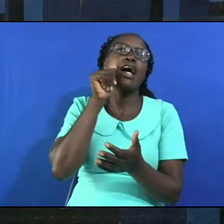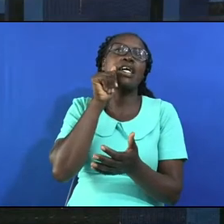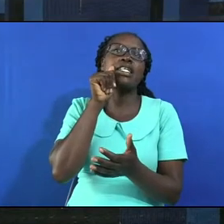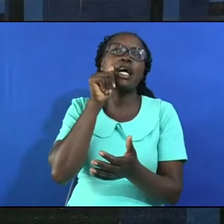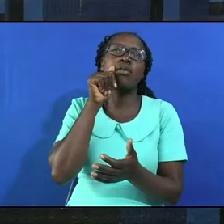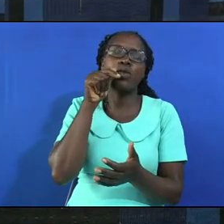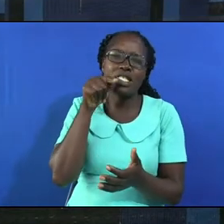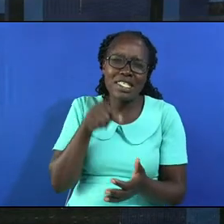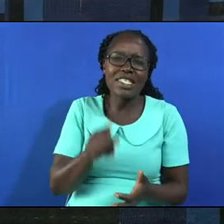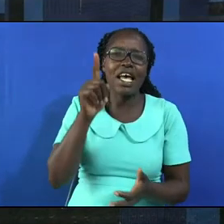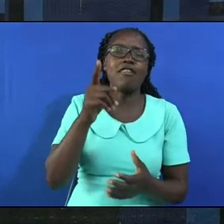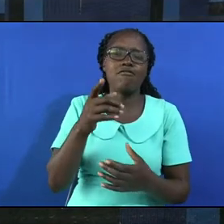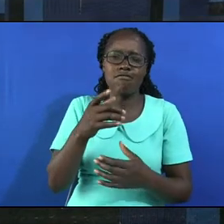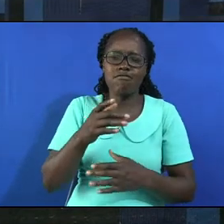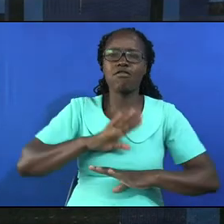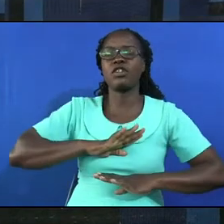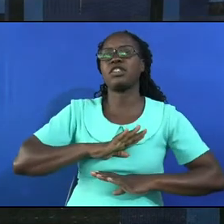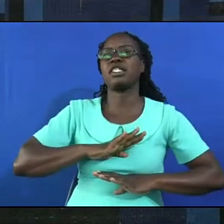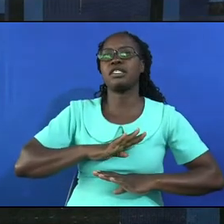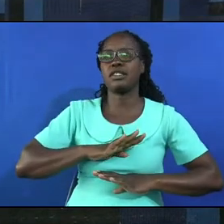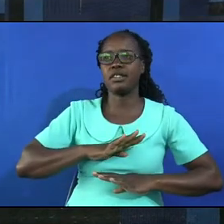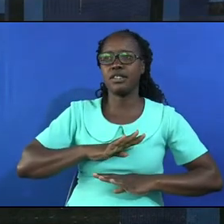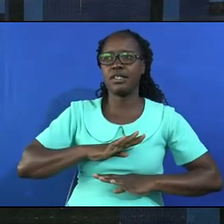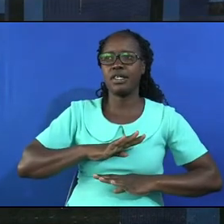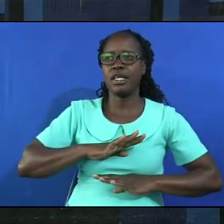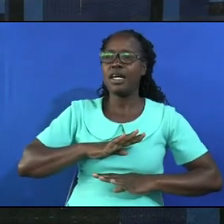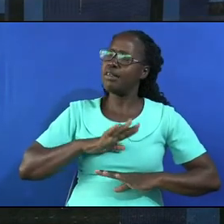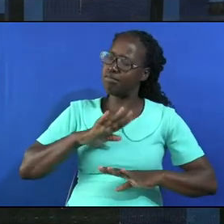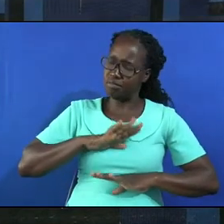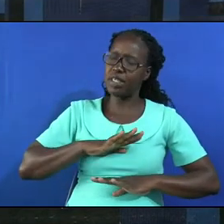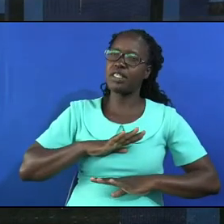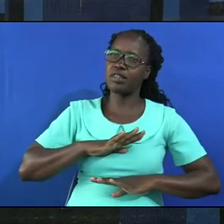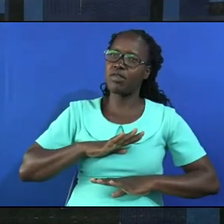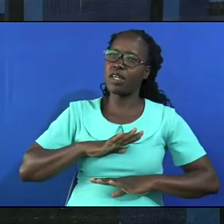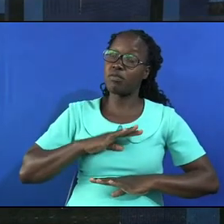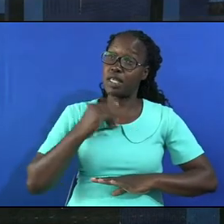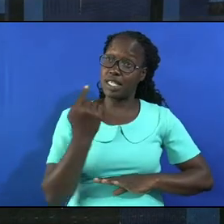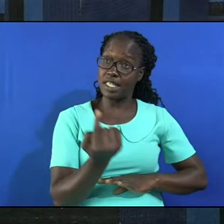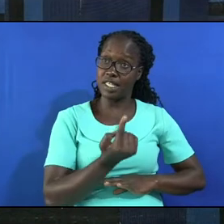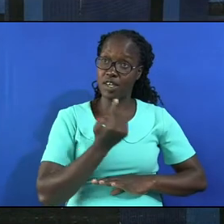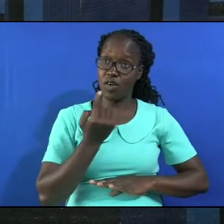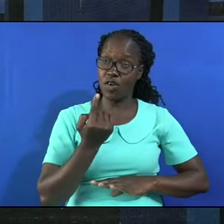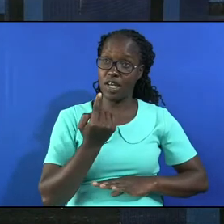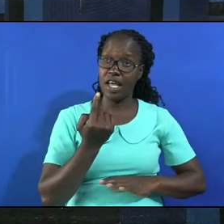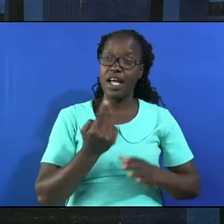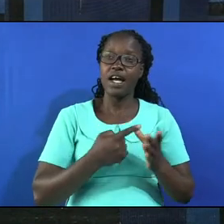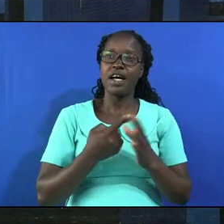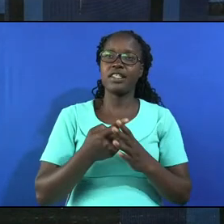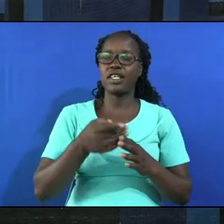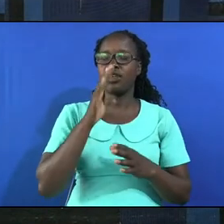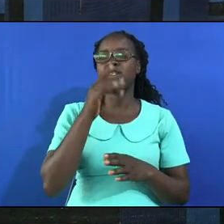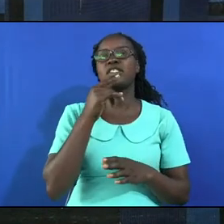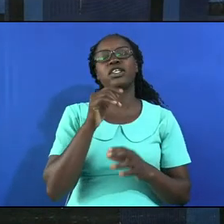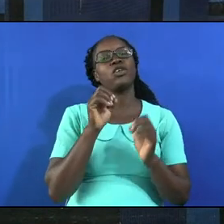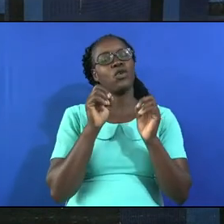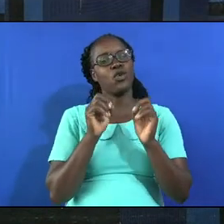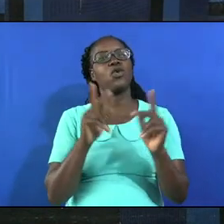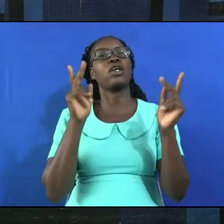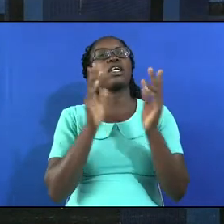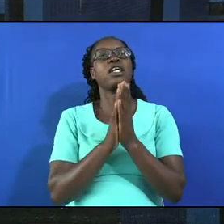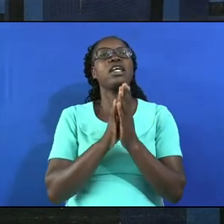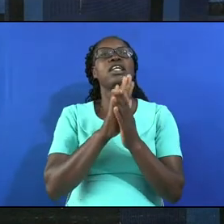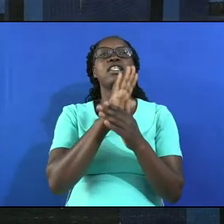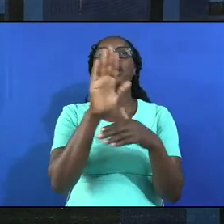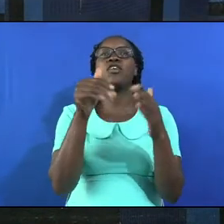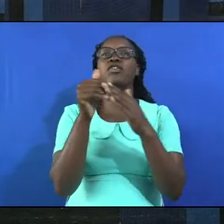was self-content. He was satisfied with being single. And then God said, yeah, you have now reached